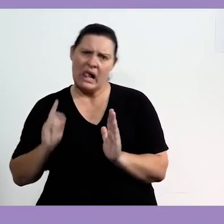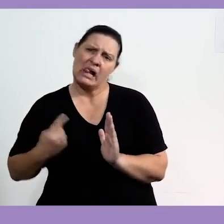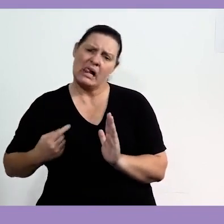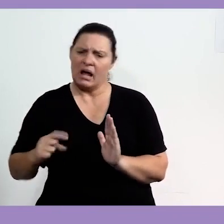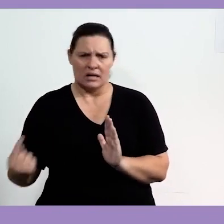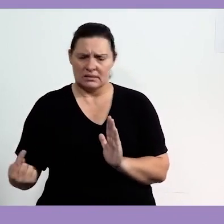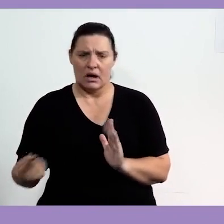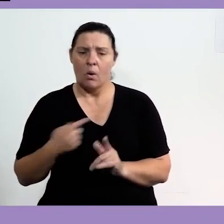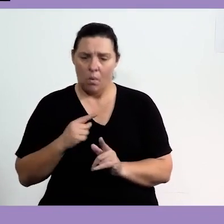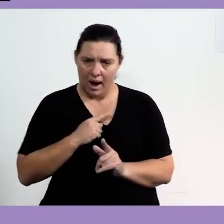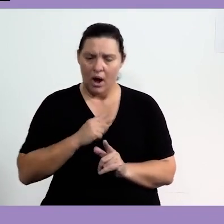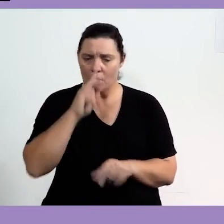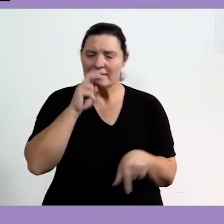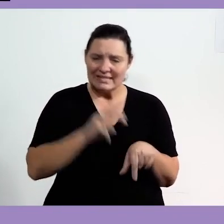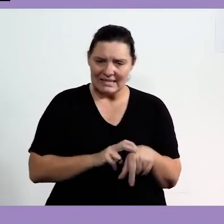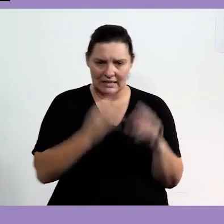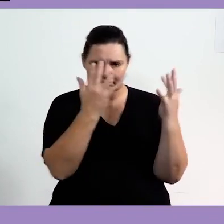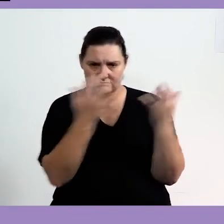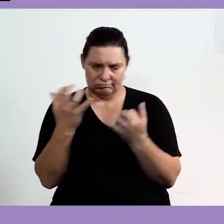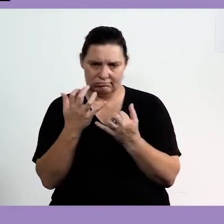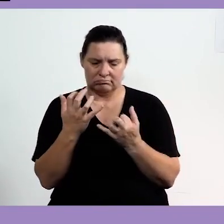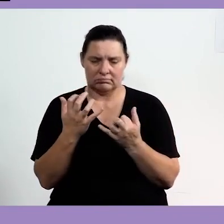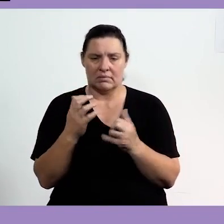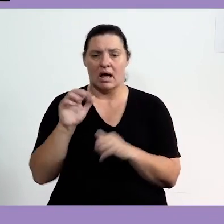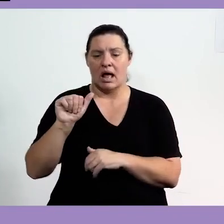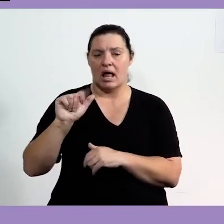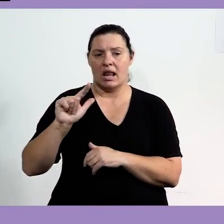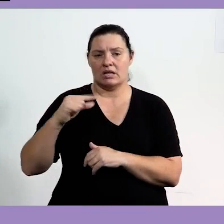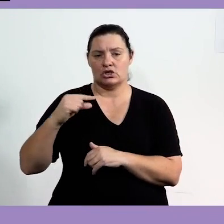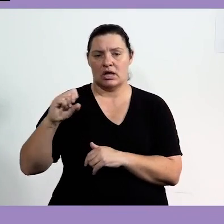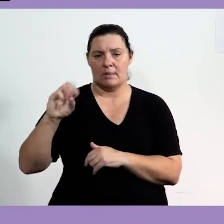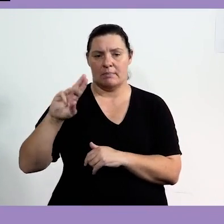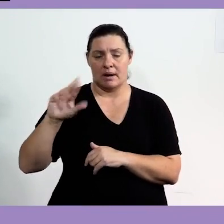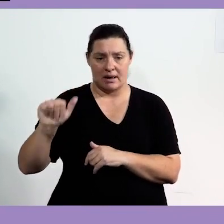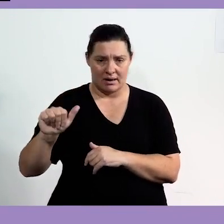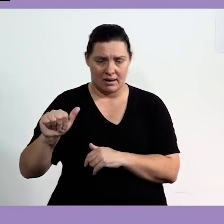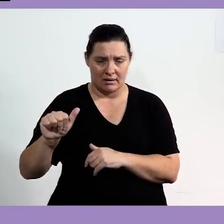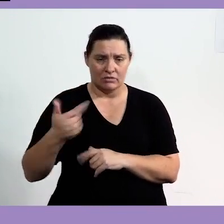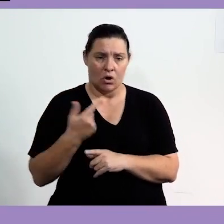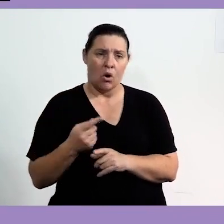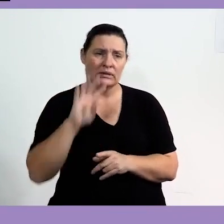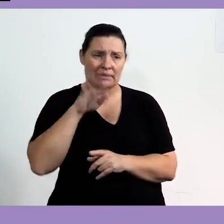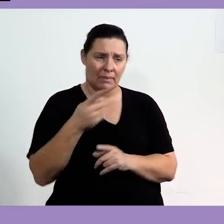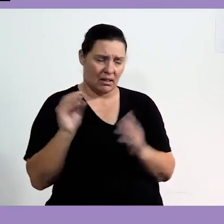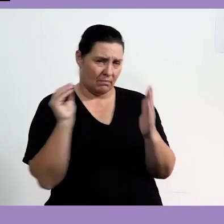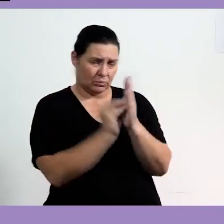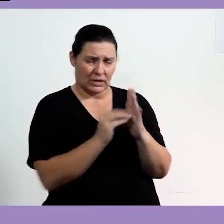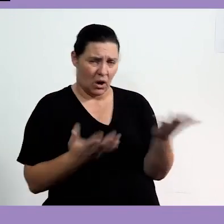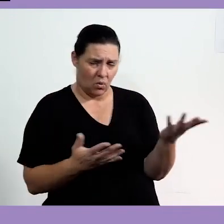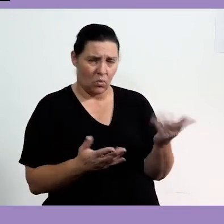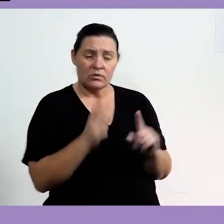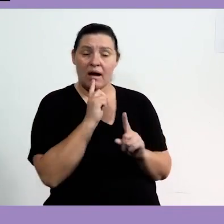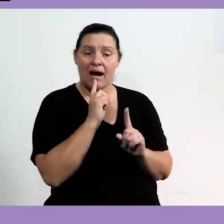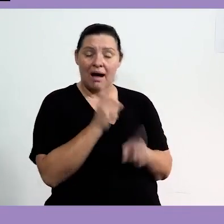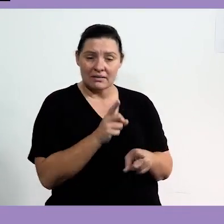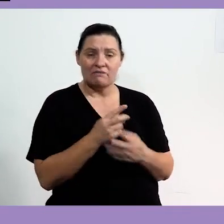is why we need an algebraic representation. So here's the table as we filled it out. And we can see